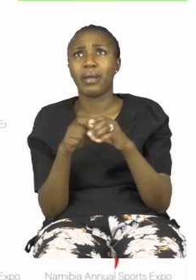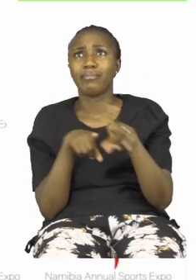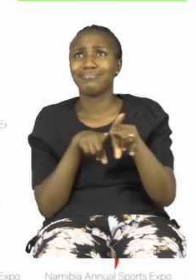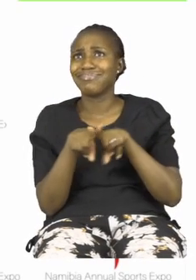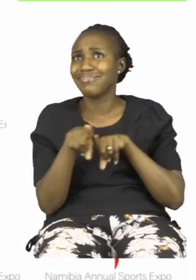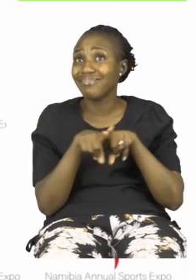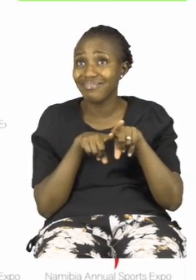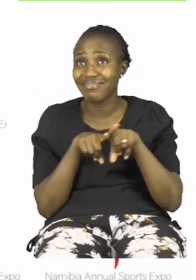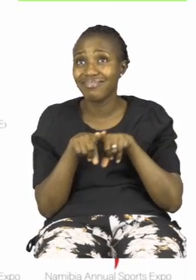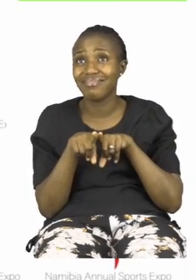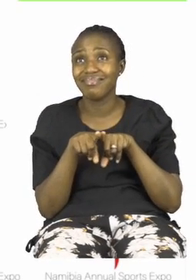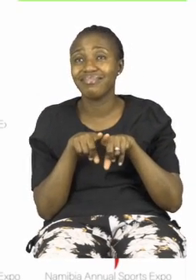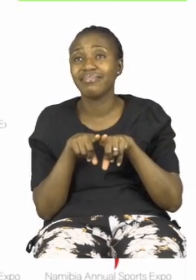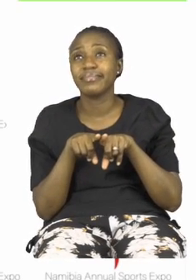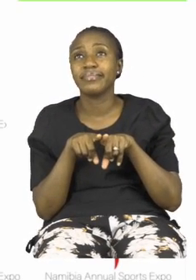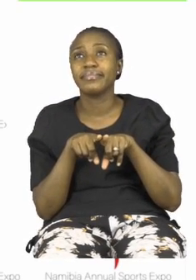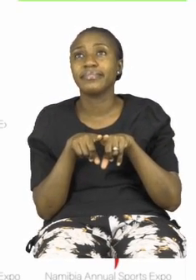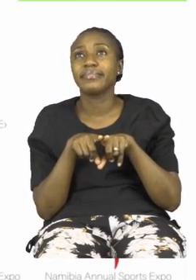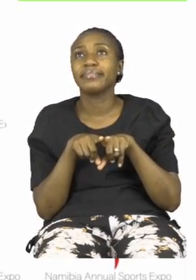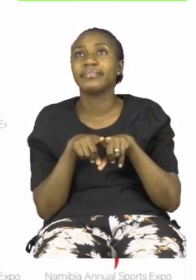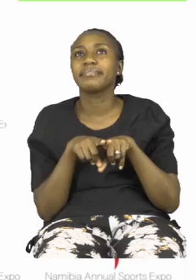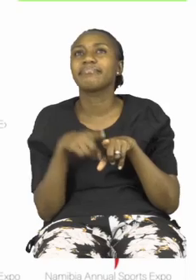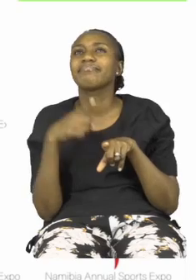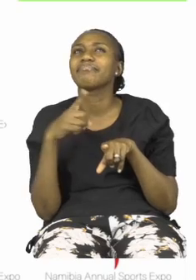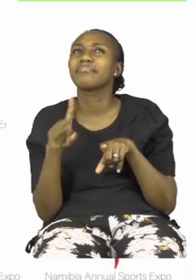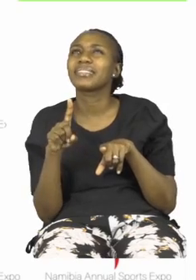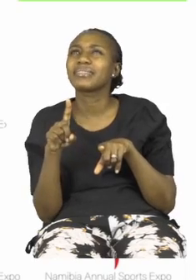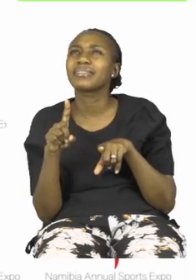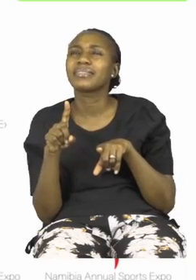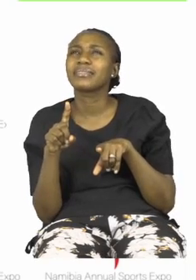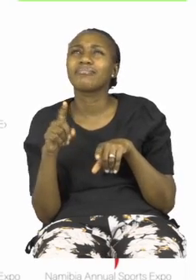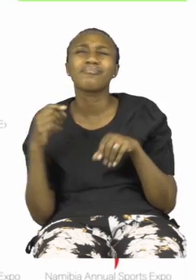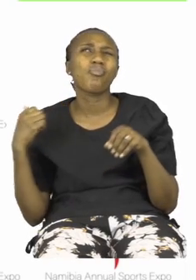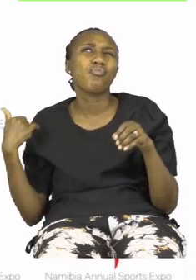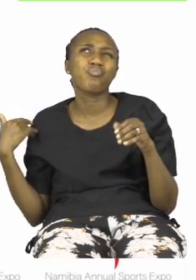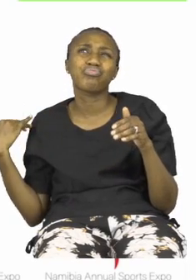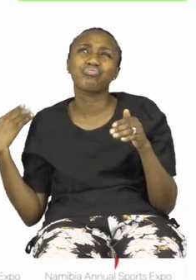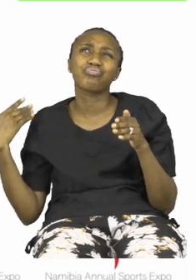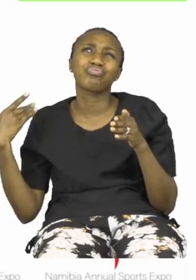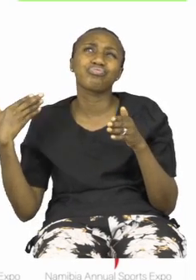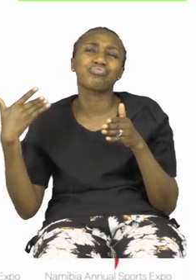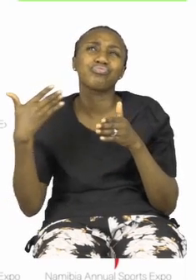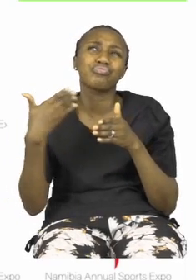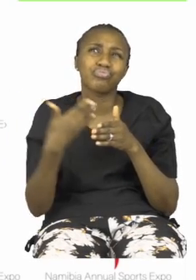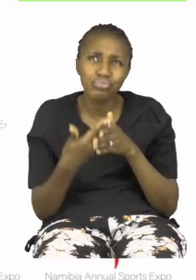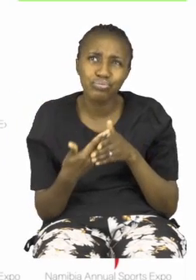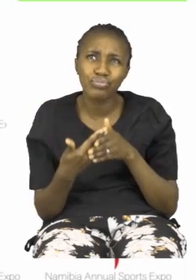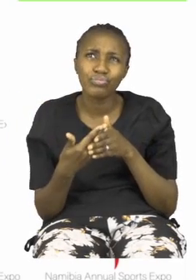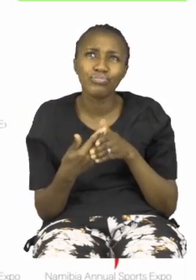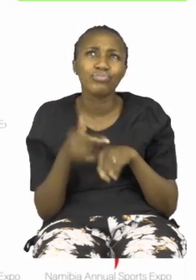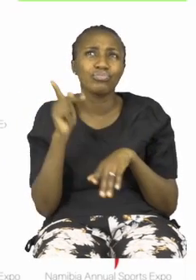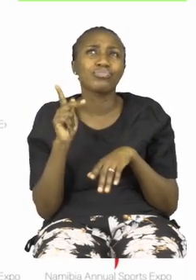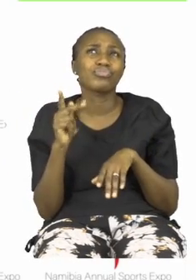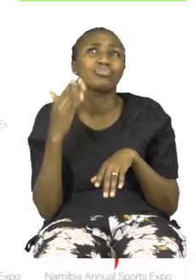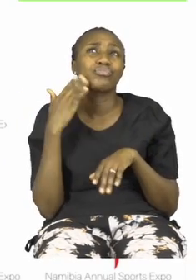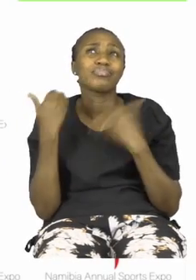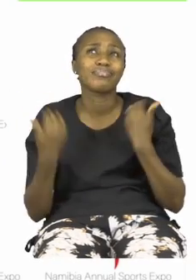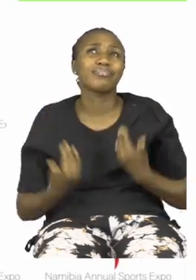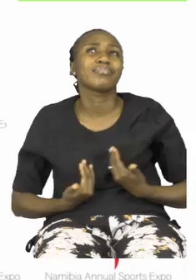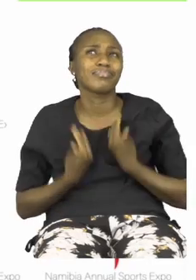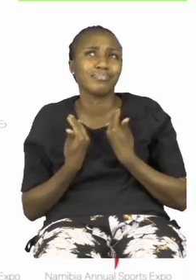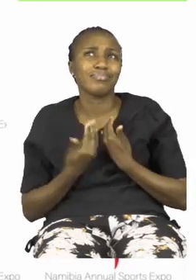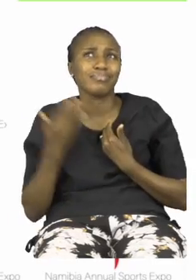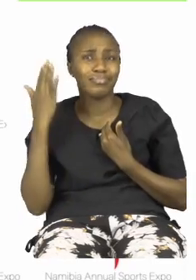that. But casually, I've been doing this all my life. But I was also, when I was younger, I was very balanced. I did do